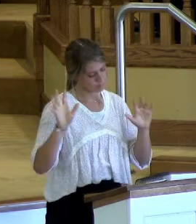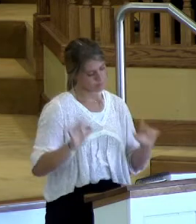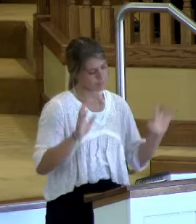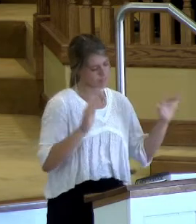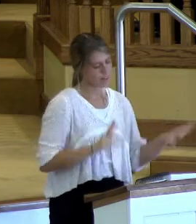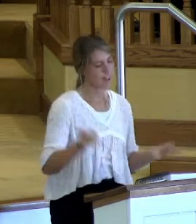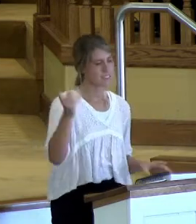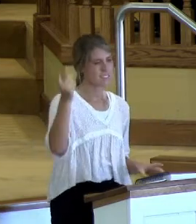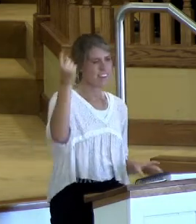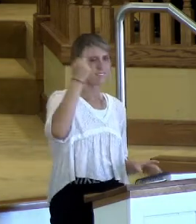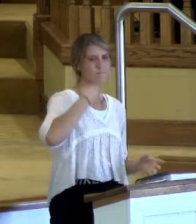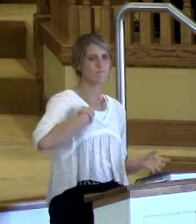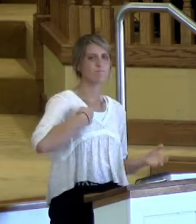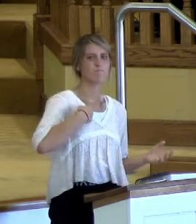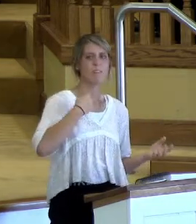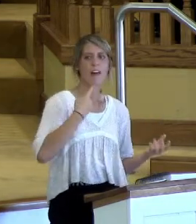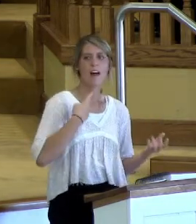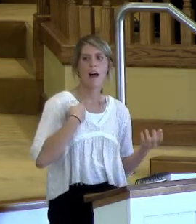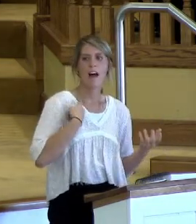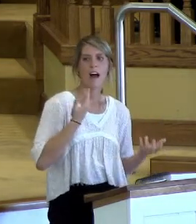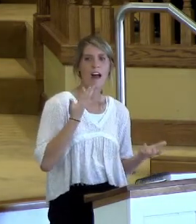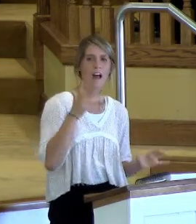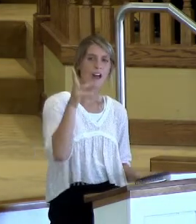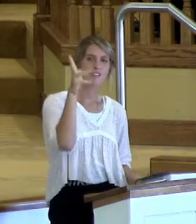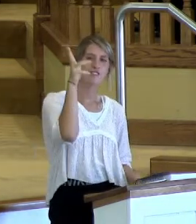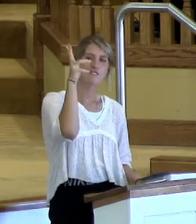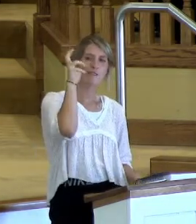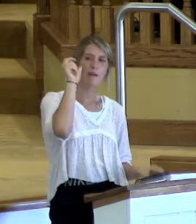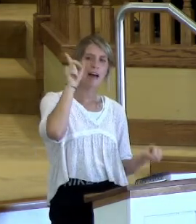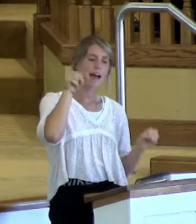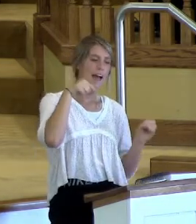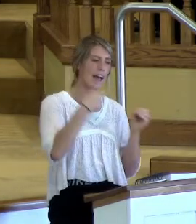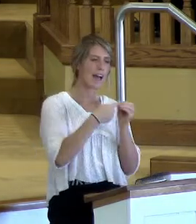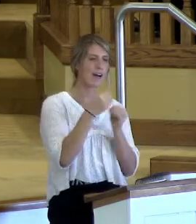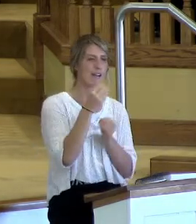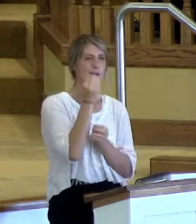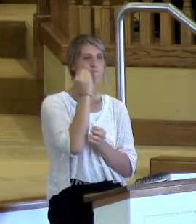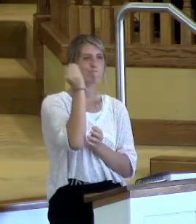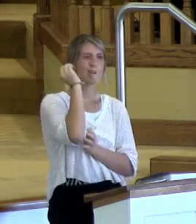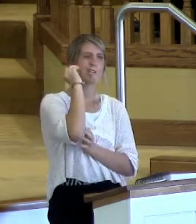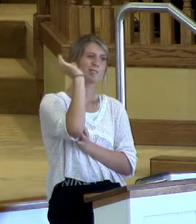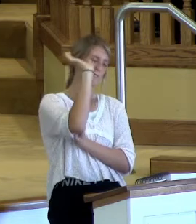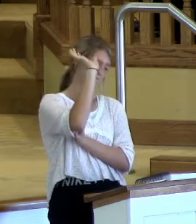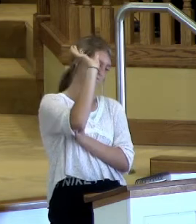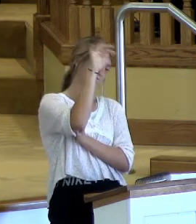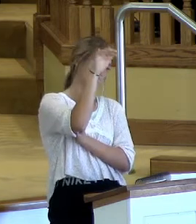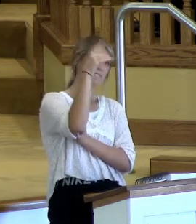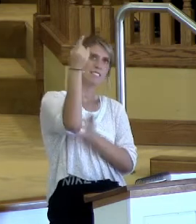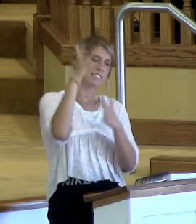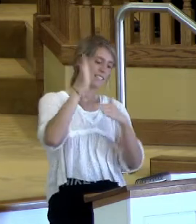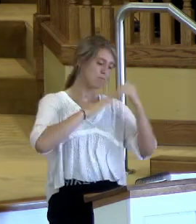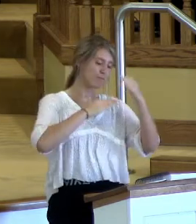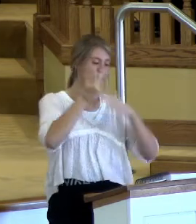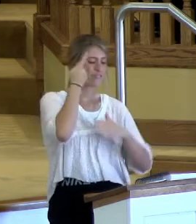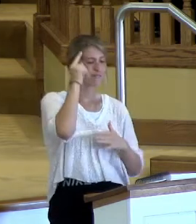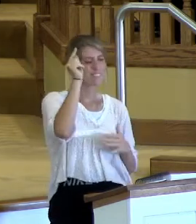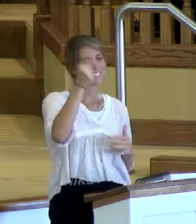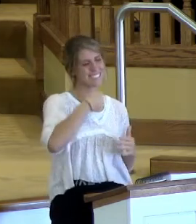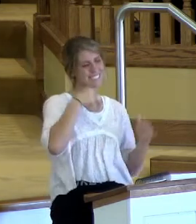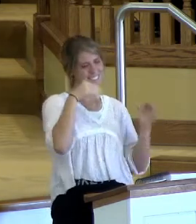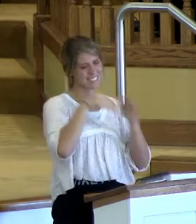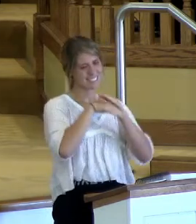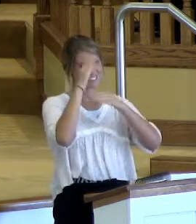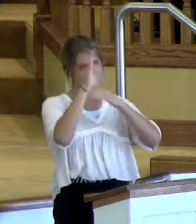I heard about a mansion. Every voice. I heard about a mansion. He has built for